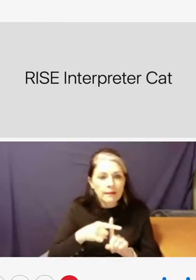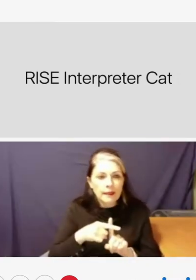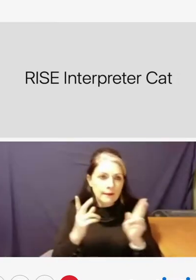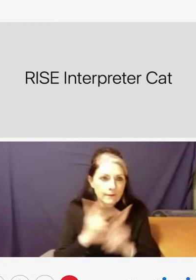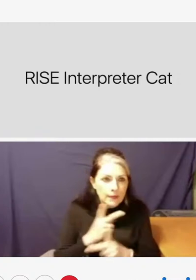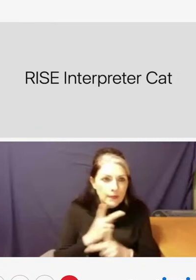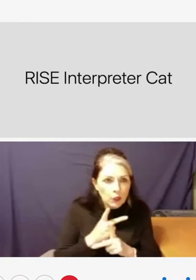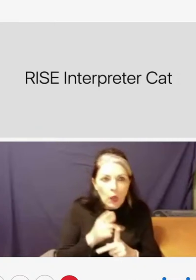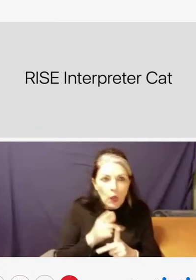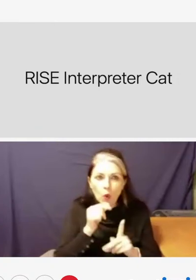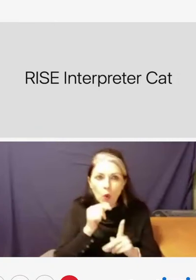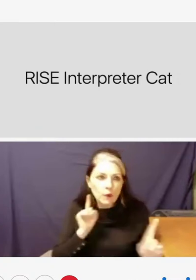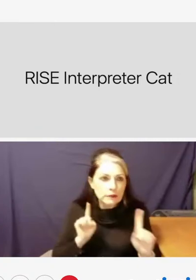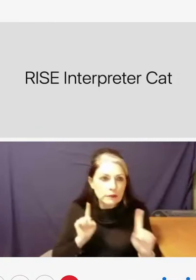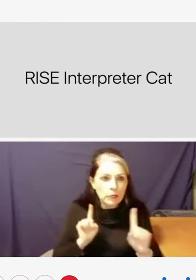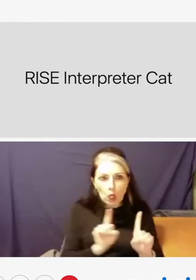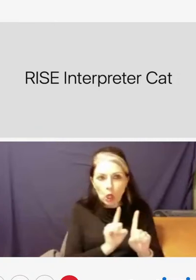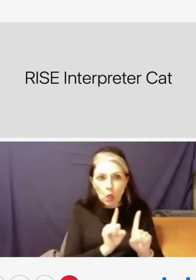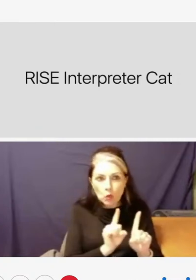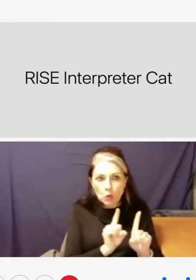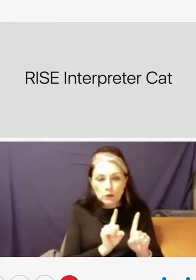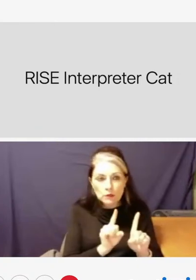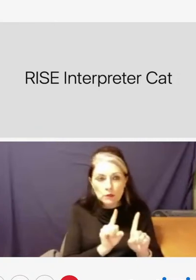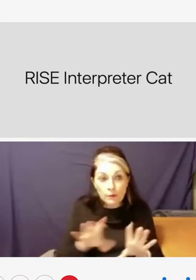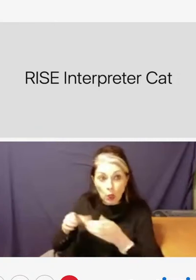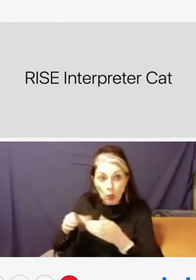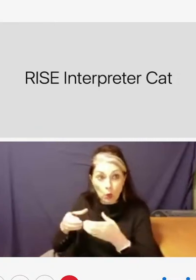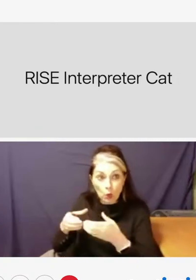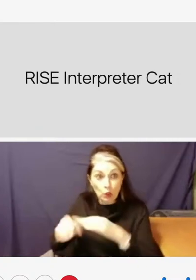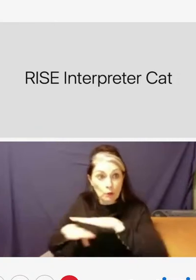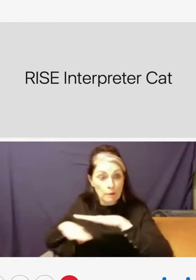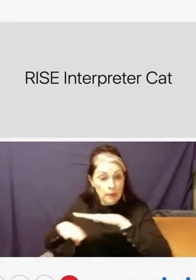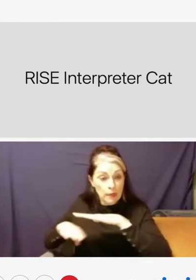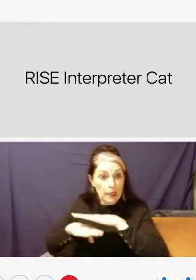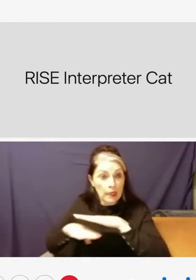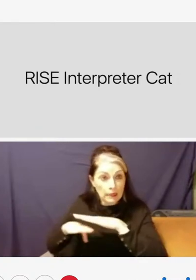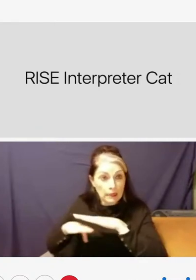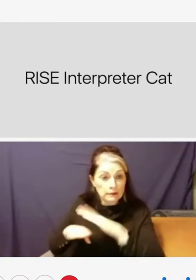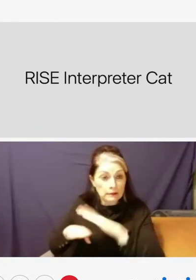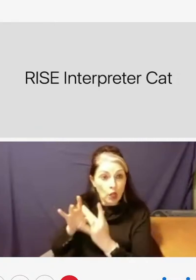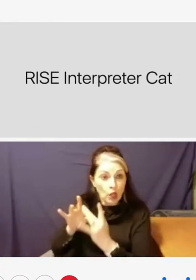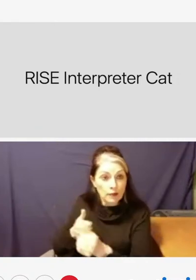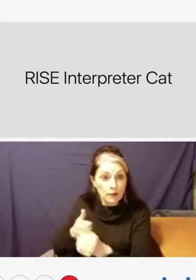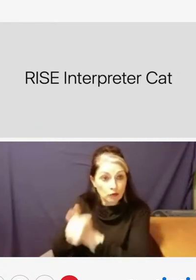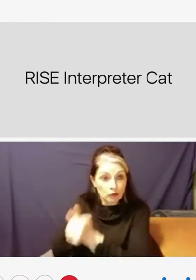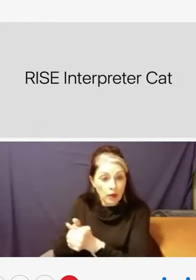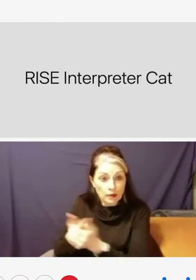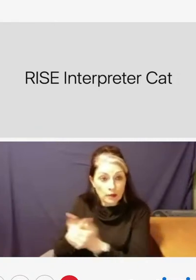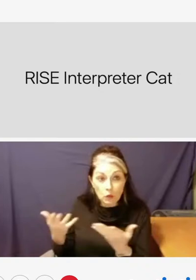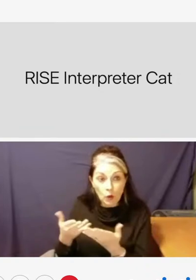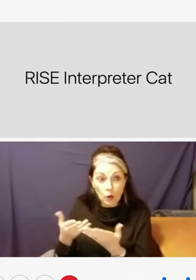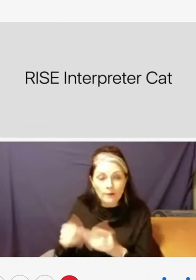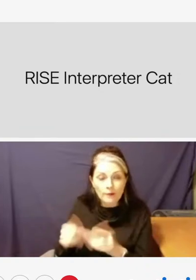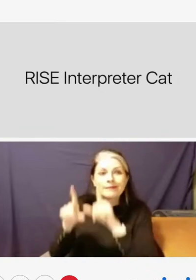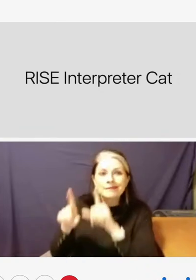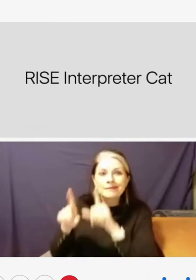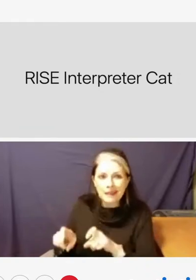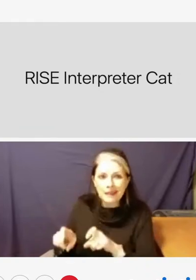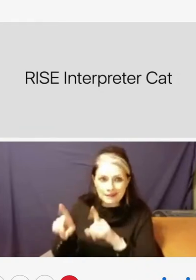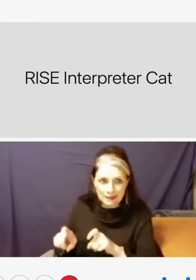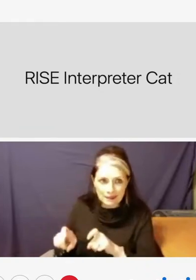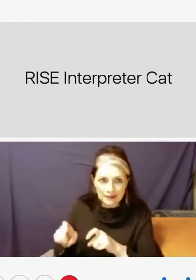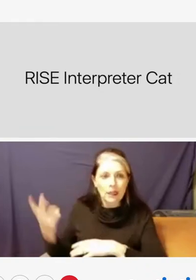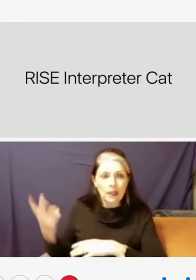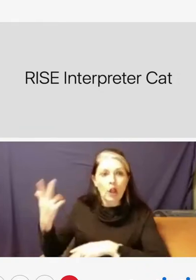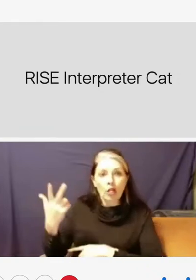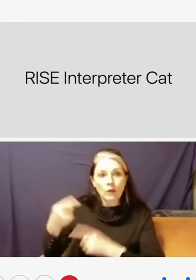close contact group based uh contact tracing is predicated on testing on that days three through five